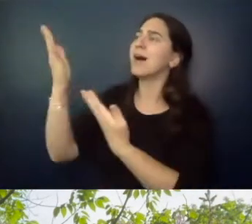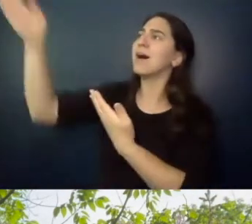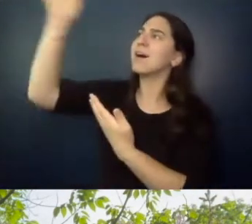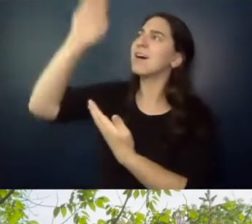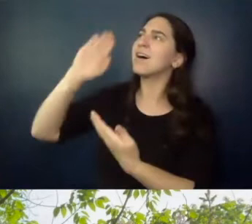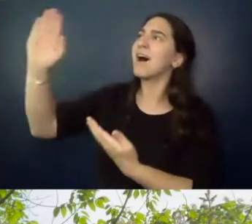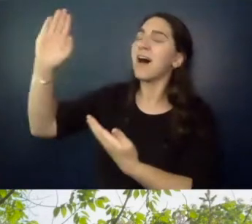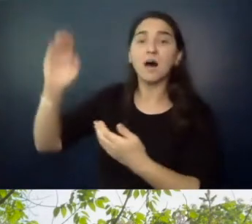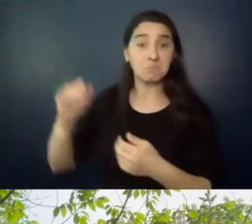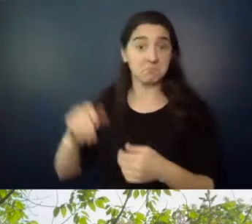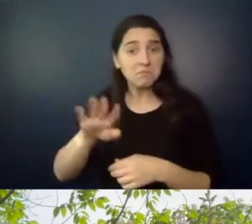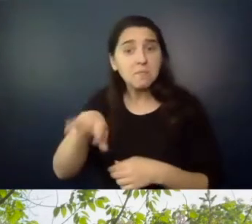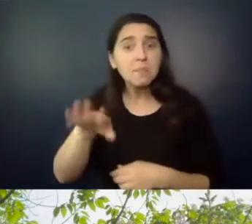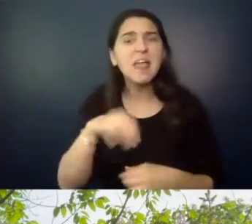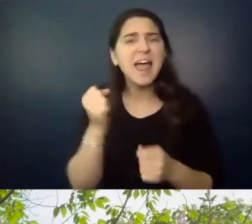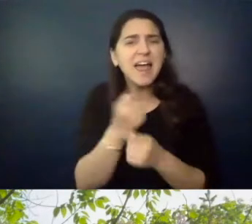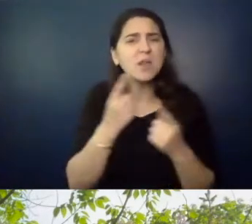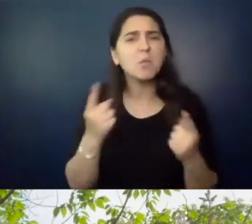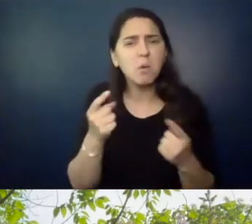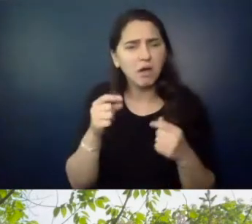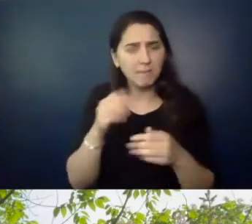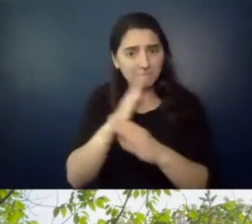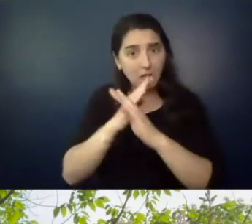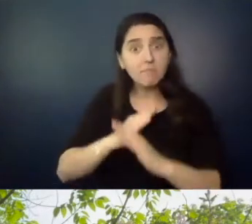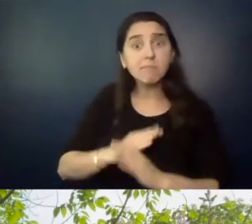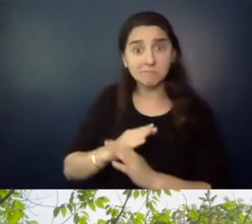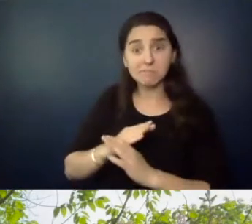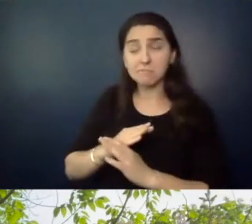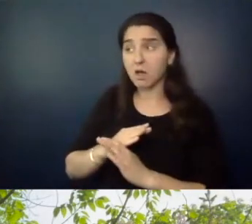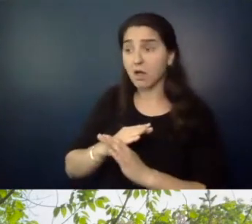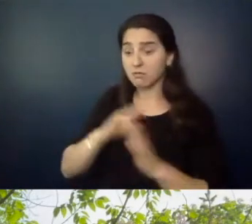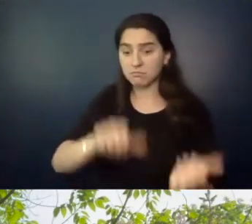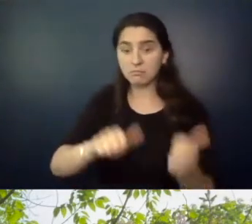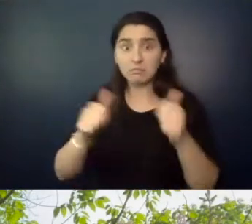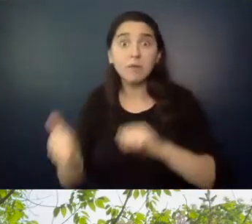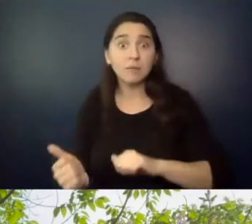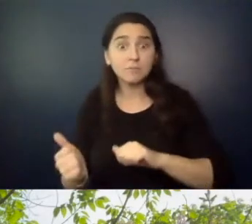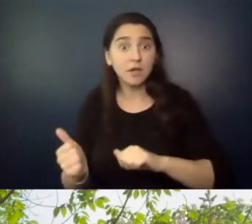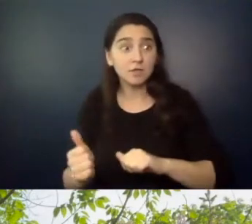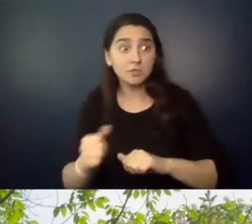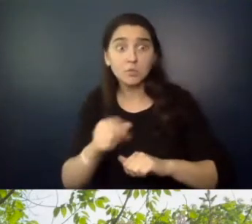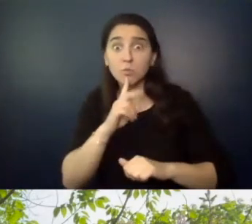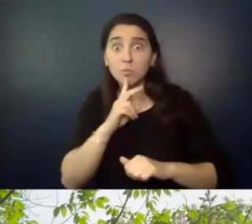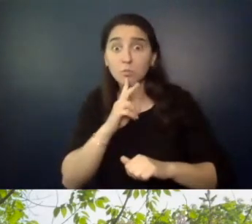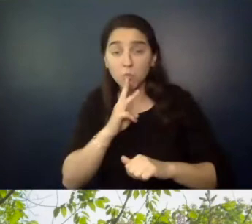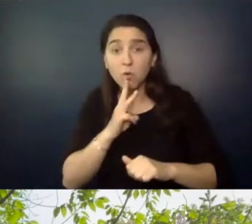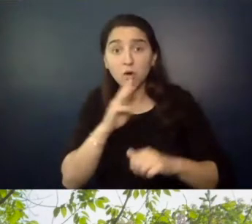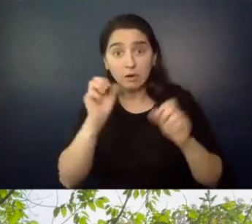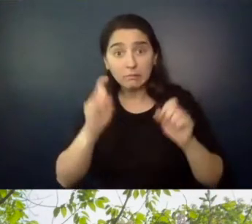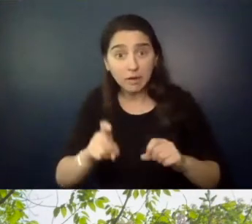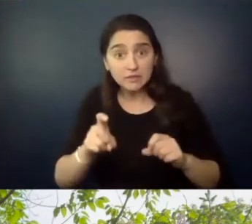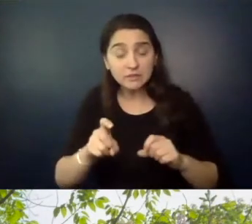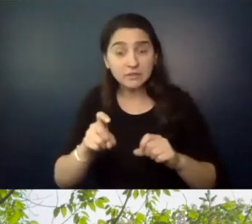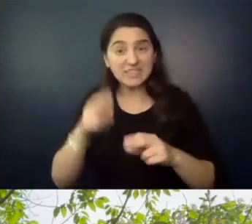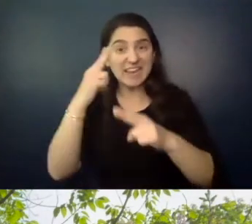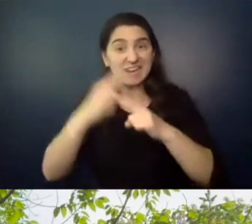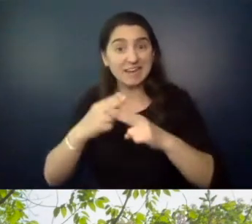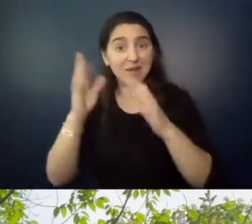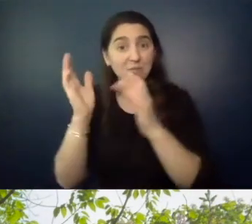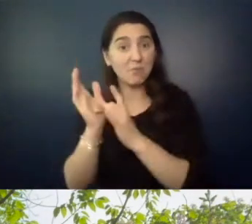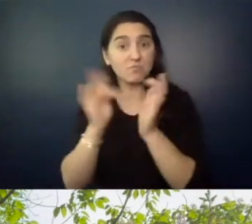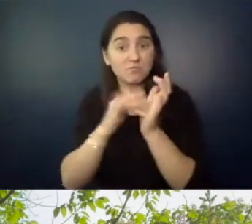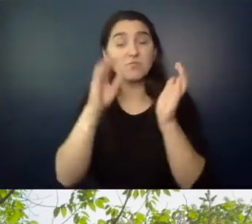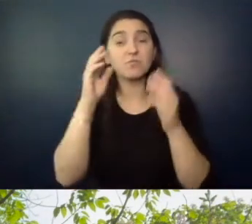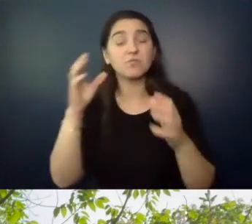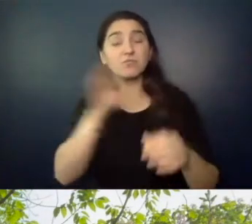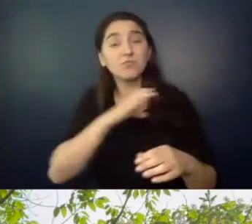said, "Can anyone keep these people from being baptized with water? They have received the Holy Spirit just as we have." So he ordered that they be baptized